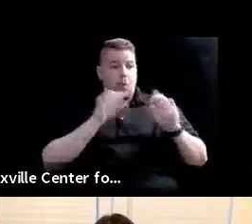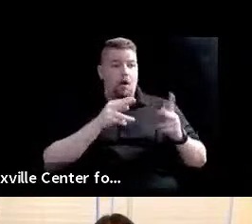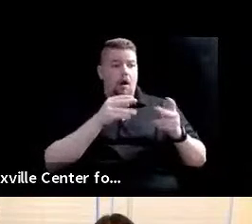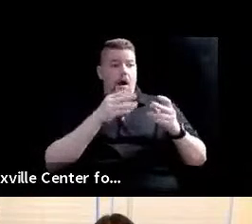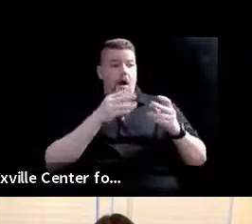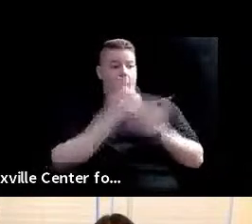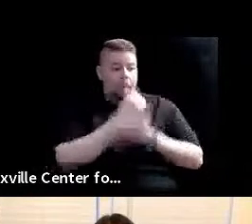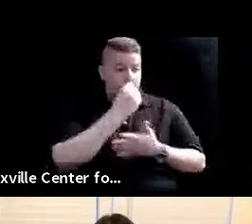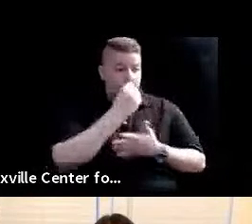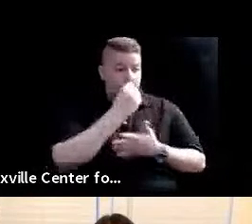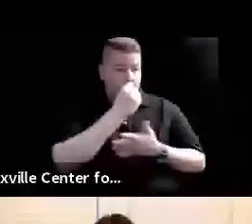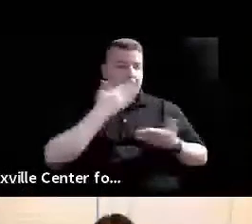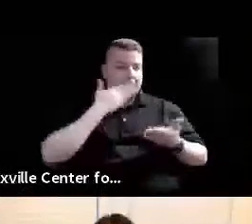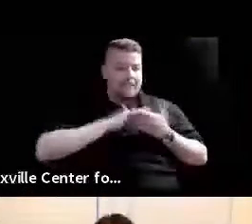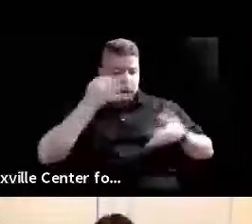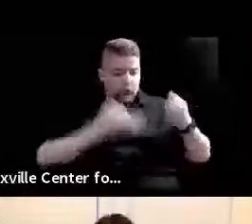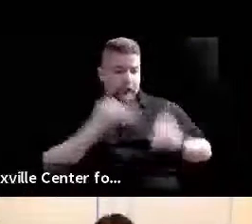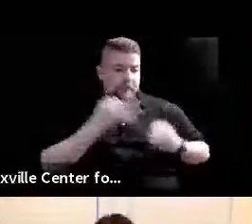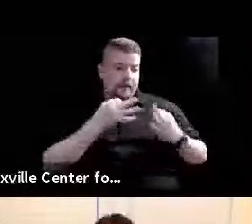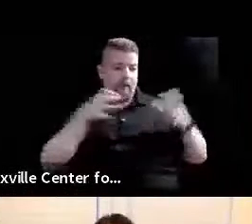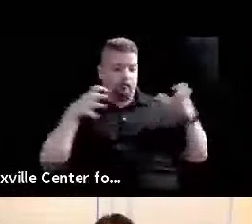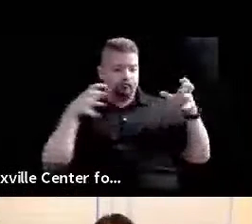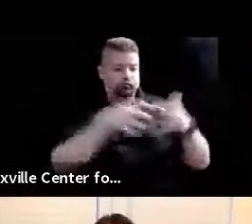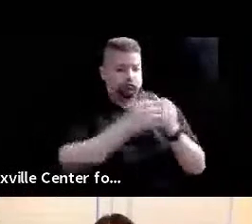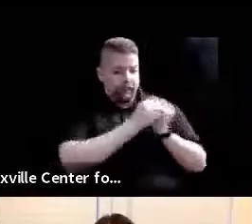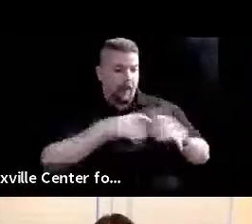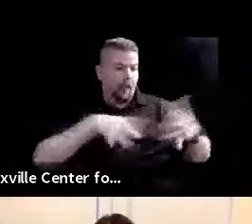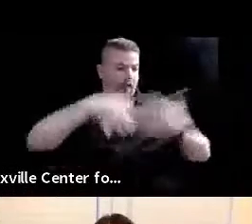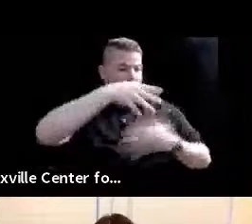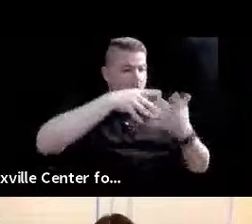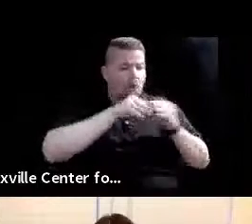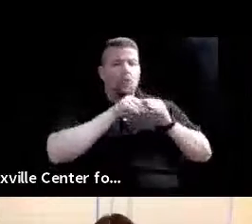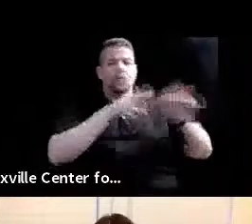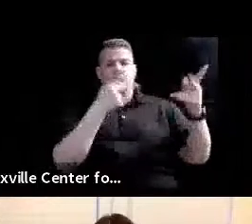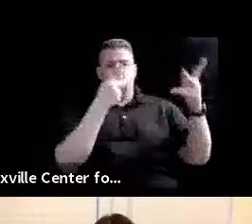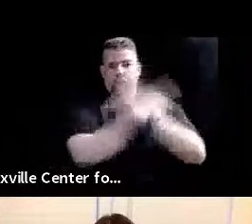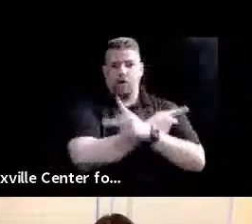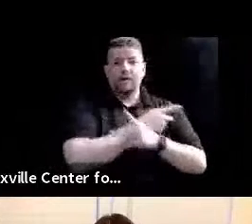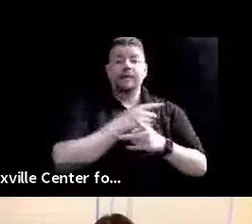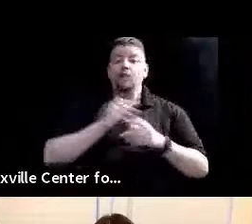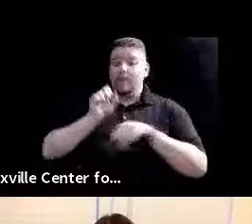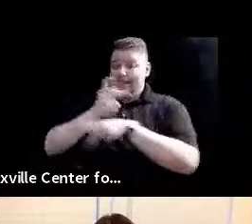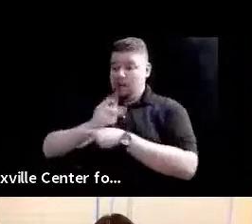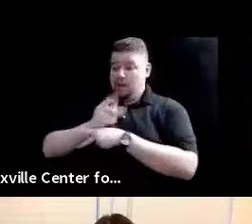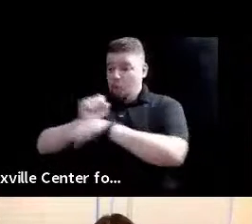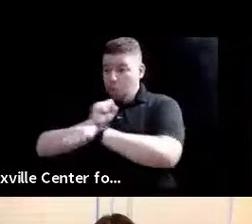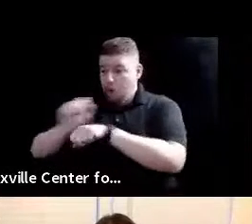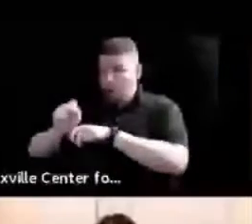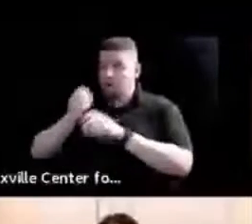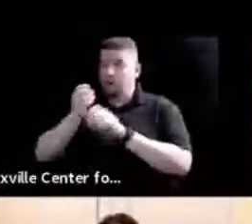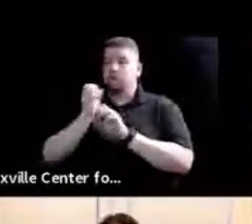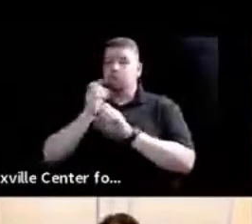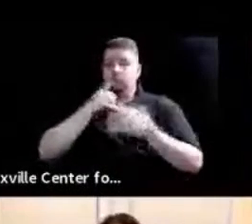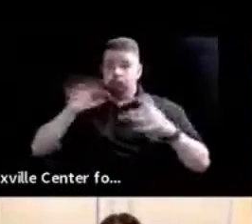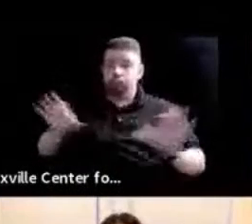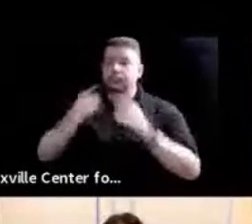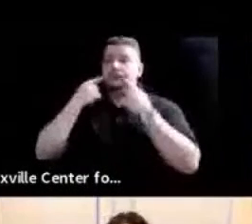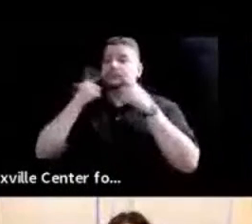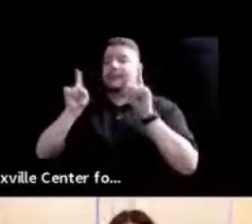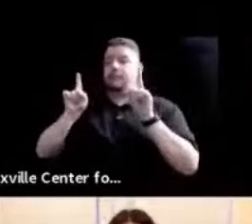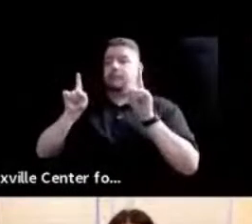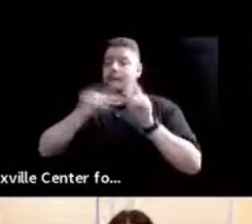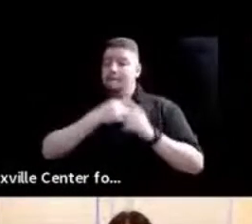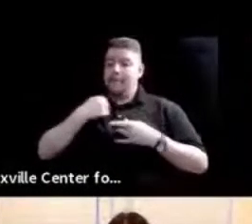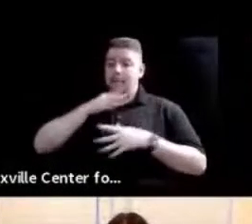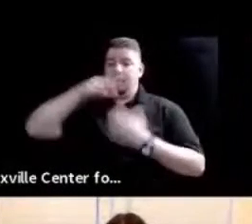judgment and do more things together than if we keep them busy at work, keep them being a productive member of society, and